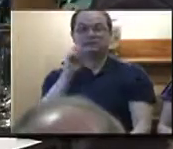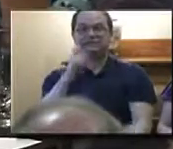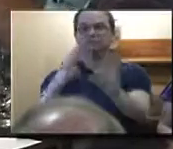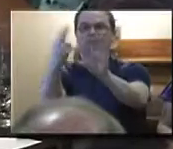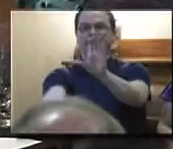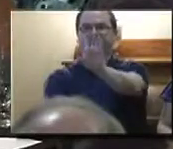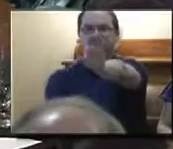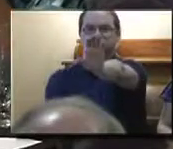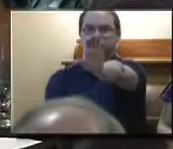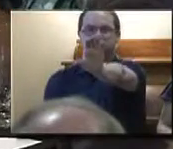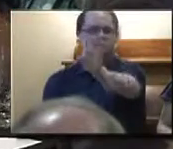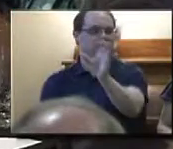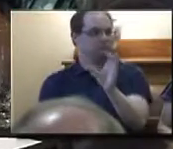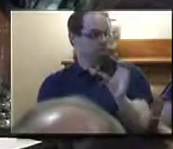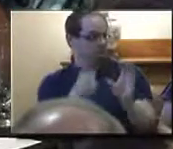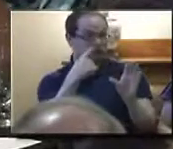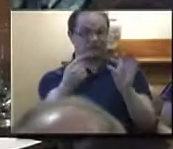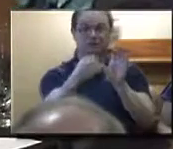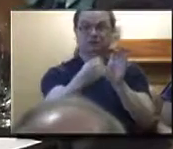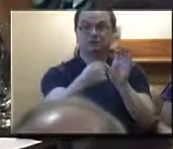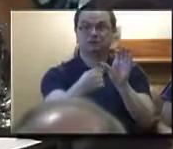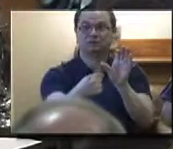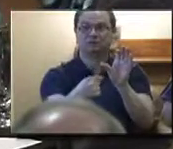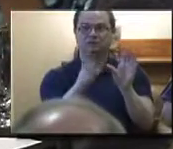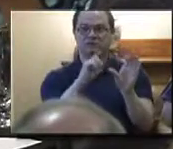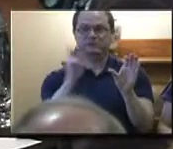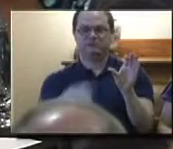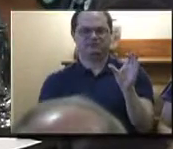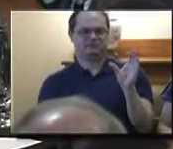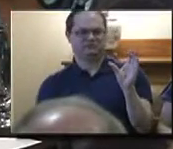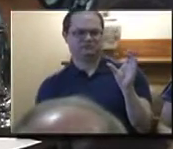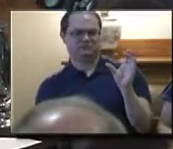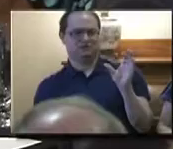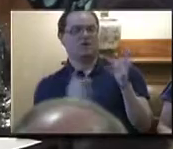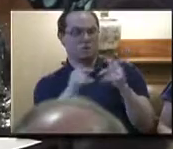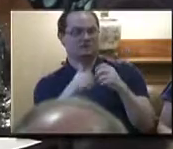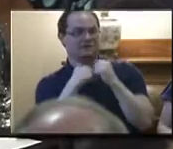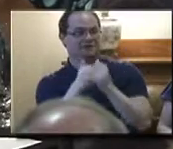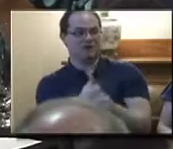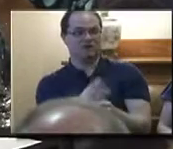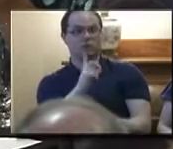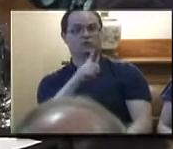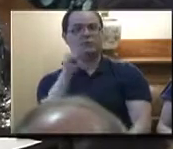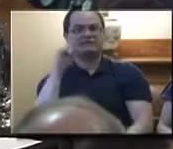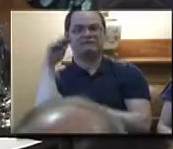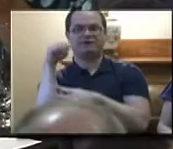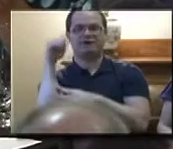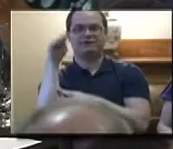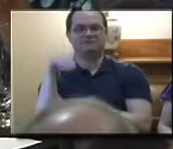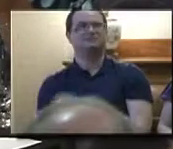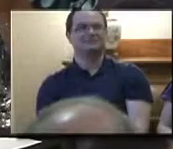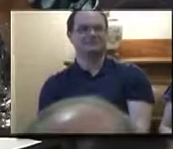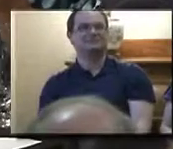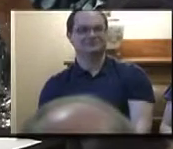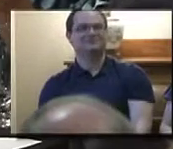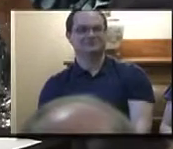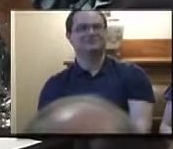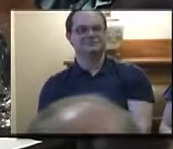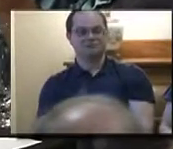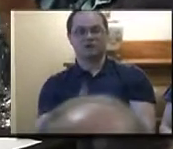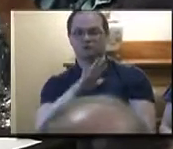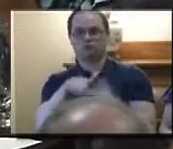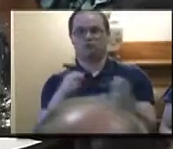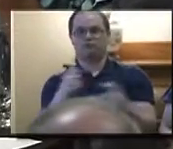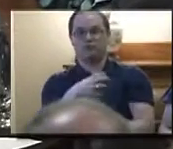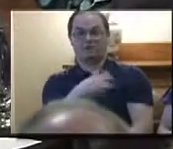well, read this. Now, do you understand that? And the deaf person wants to get along, so the deaf person smiles and nods, because we're all afraid